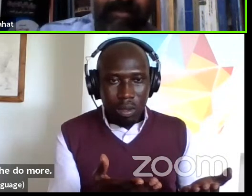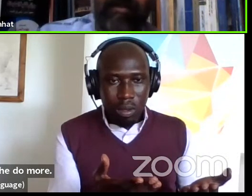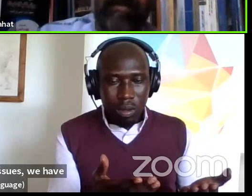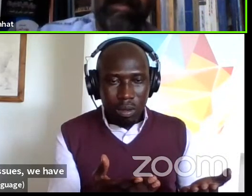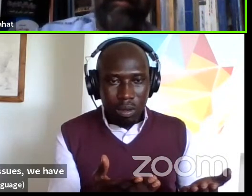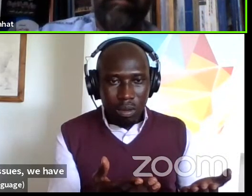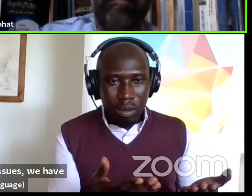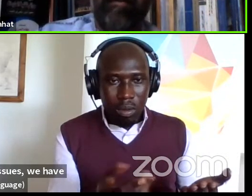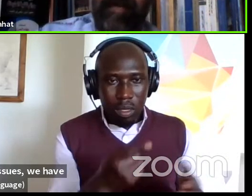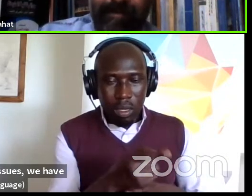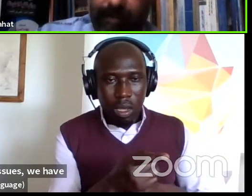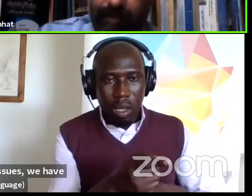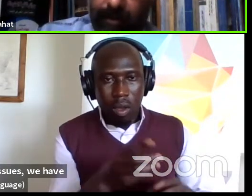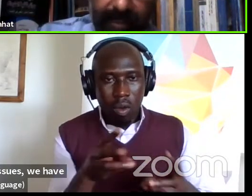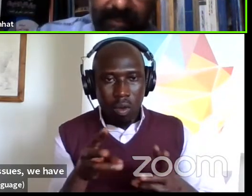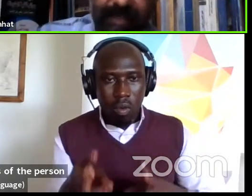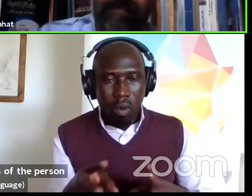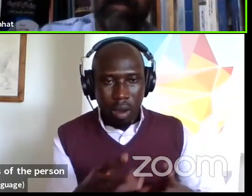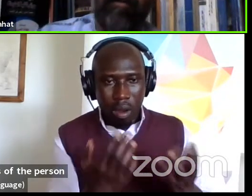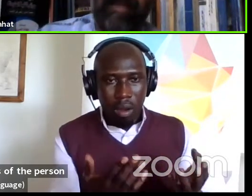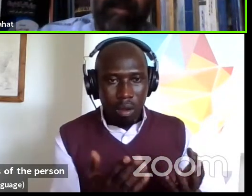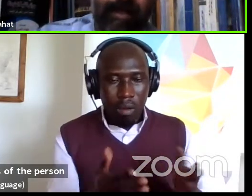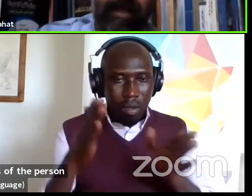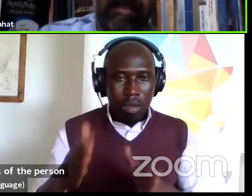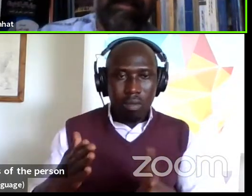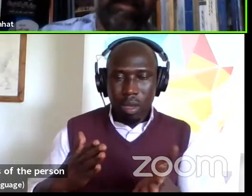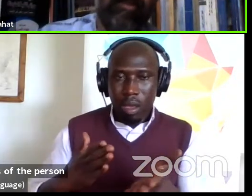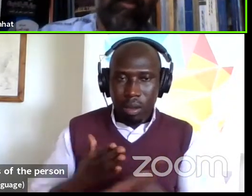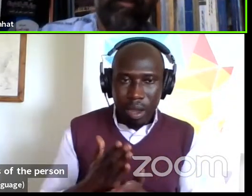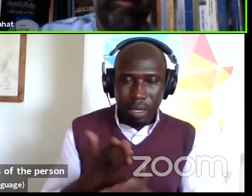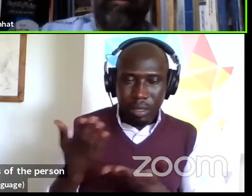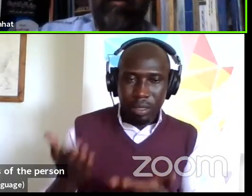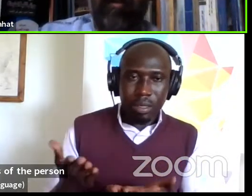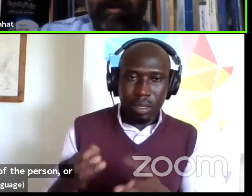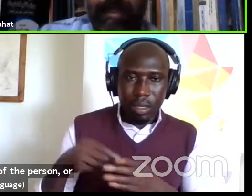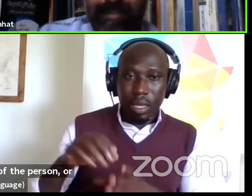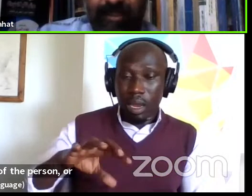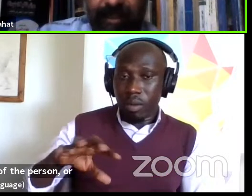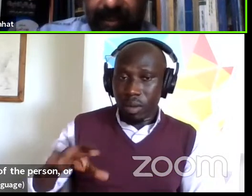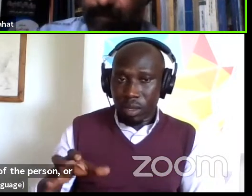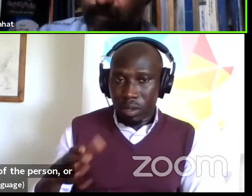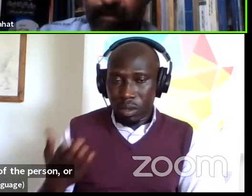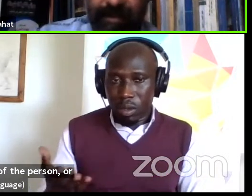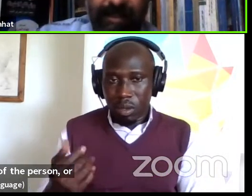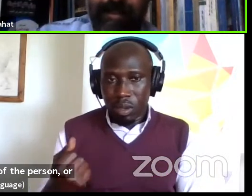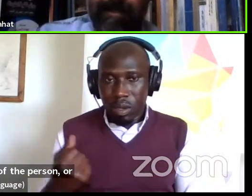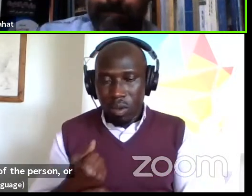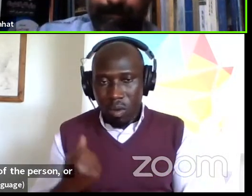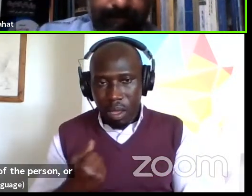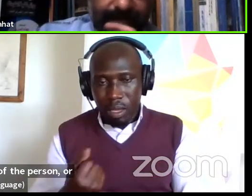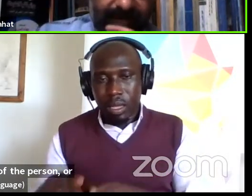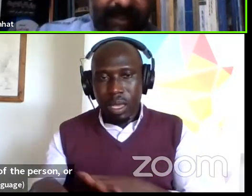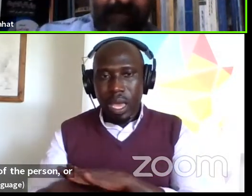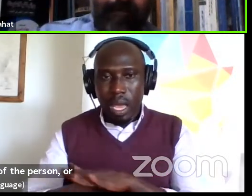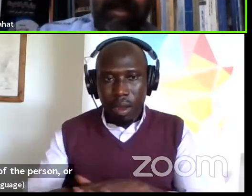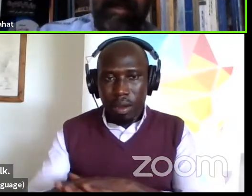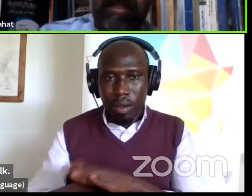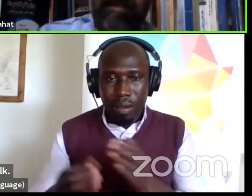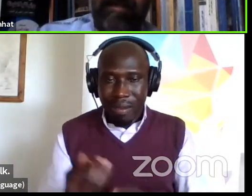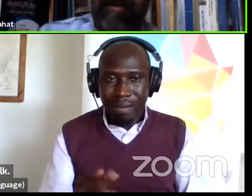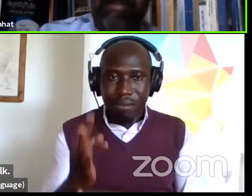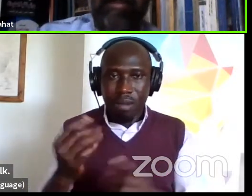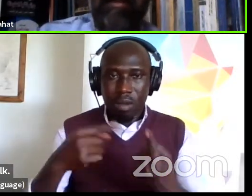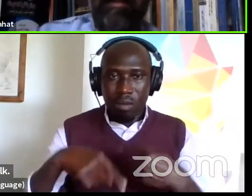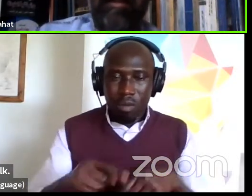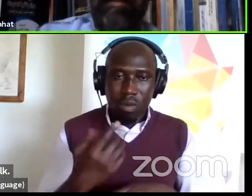the awareness of the person, of the human rights activists or the lawyers in the region to work on the digital rights, because if we